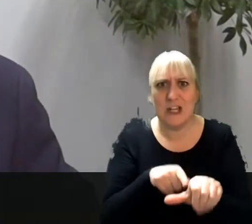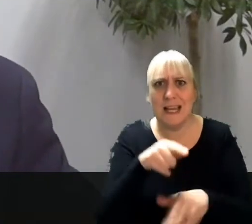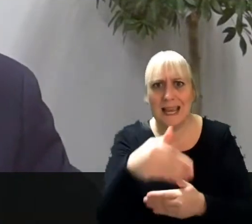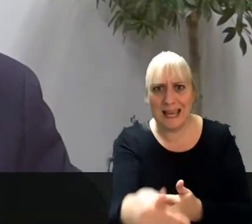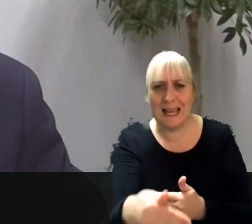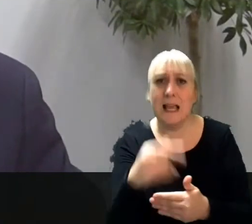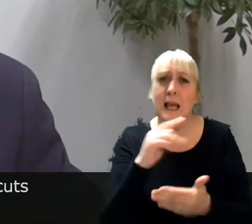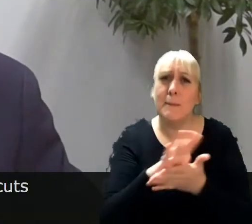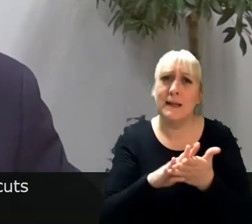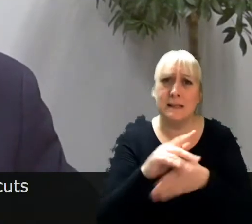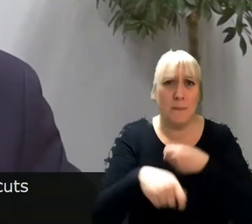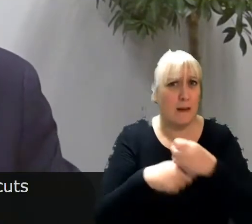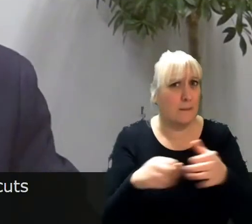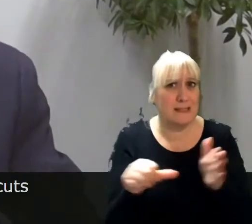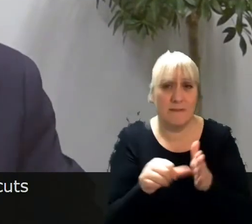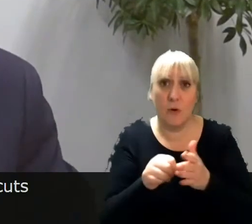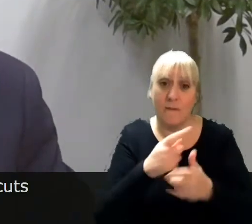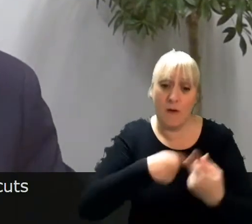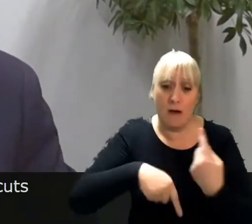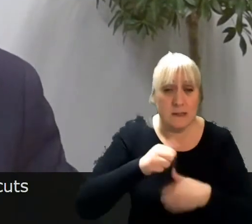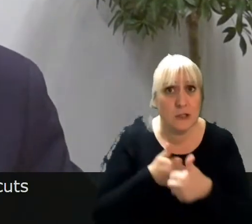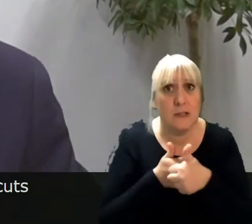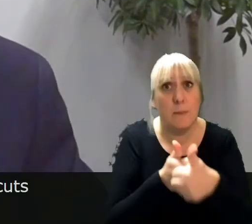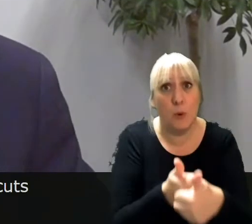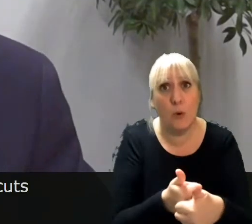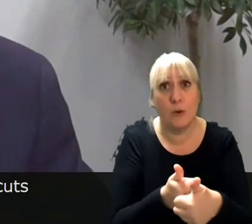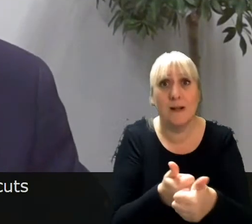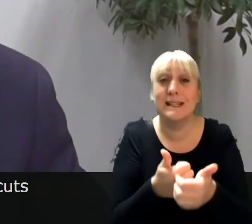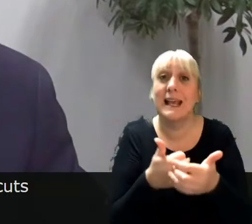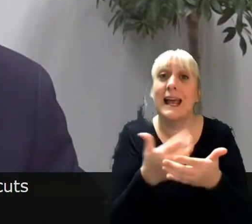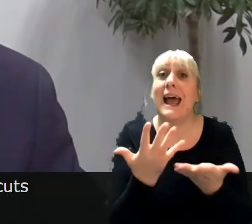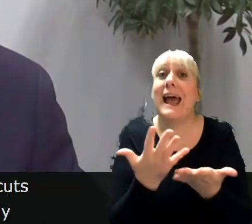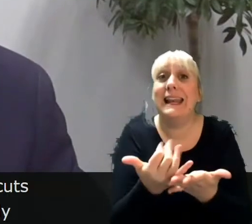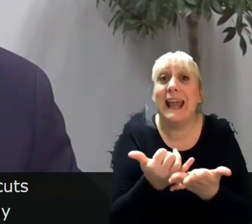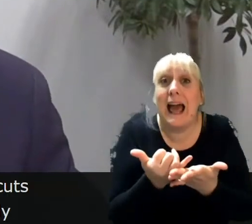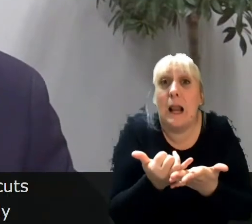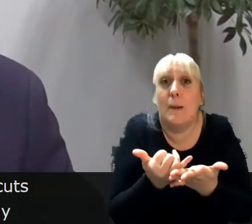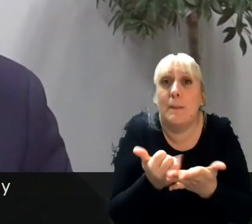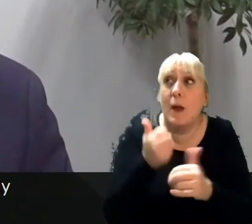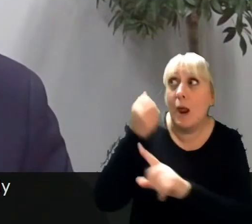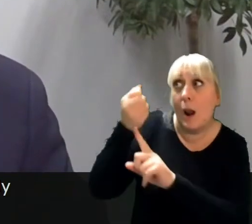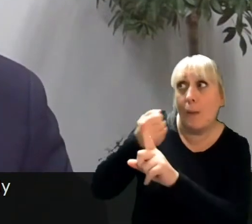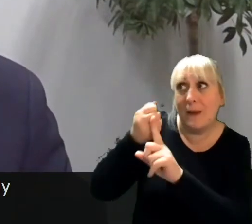support this really important area of work. So any help you can give lobbying the government, we'd really appreciate it.